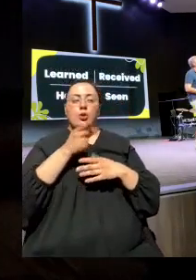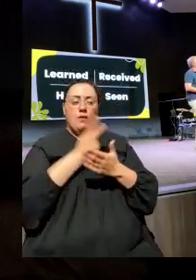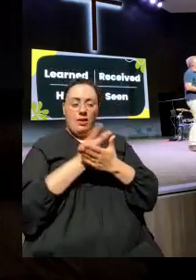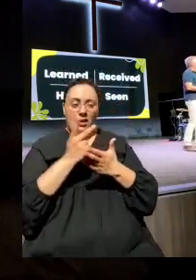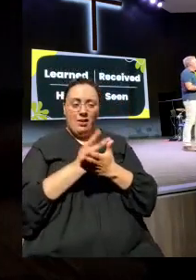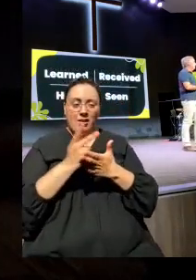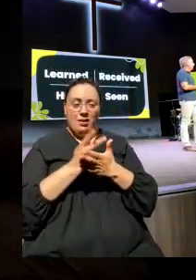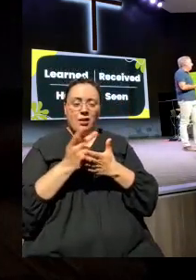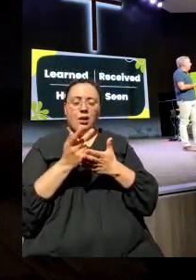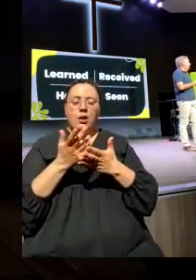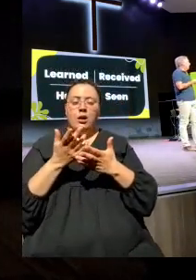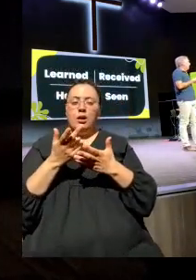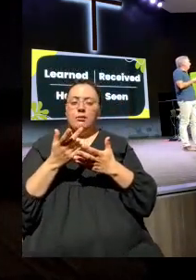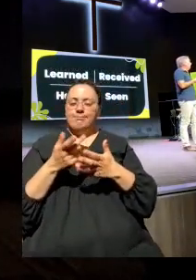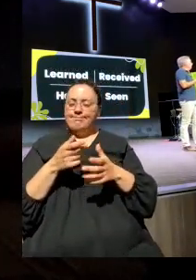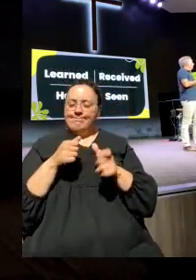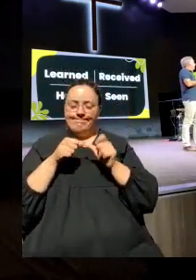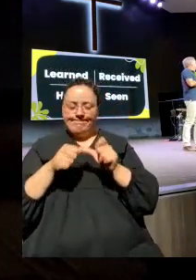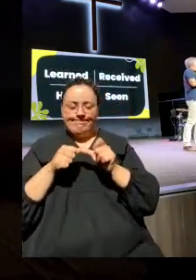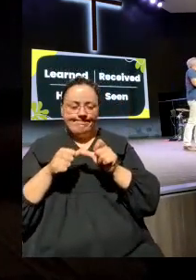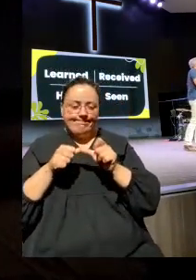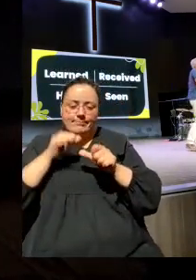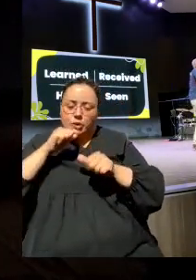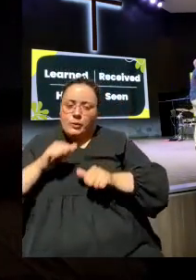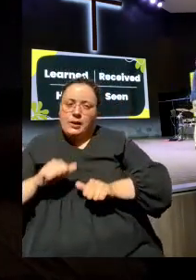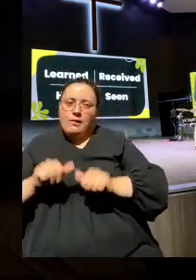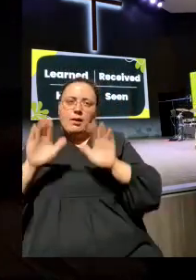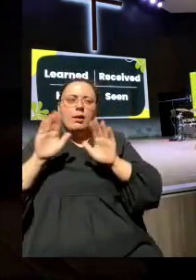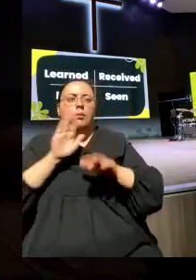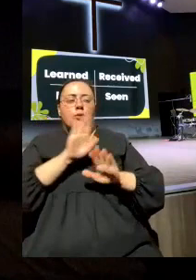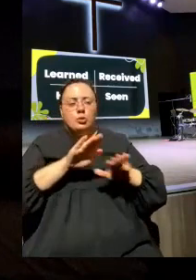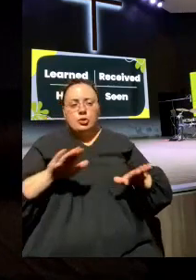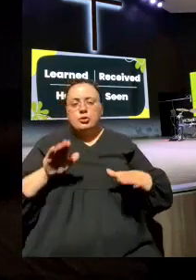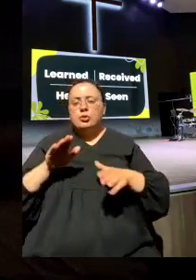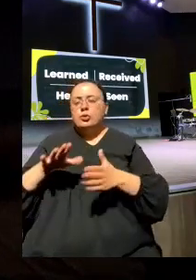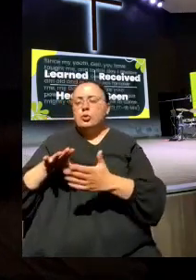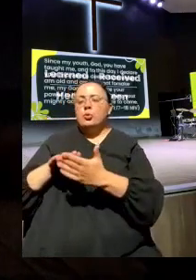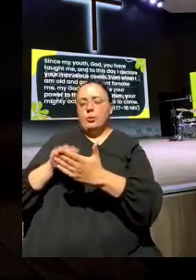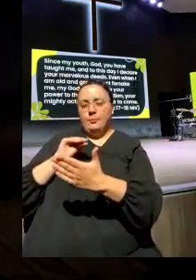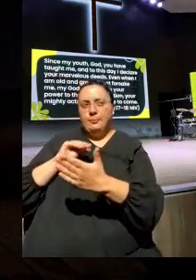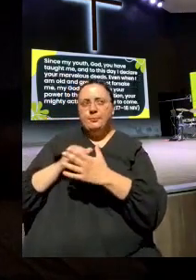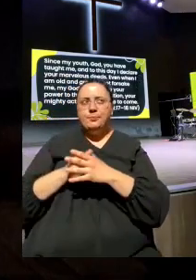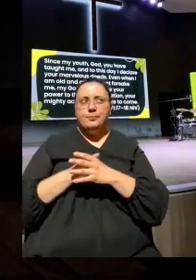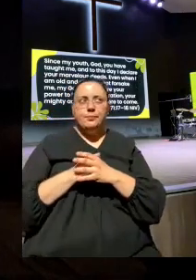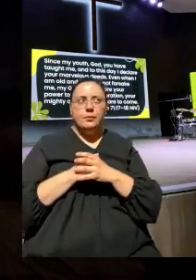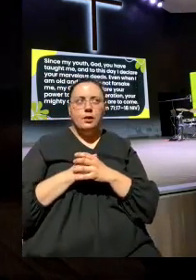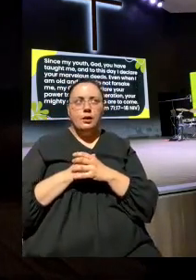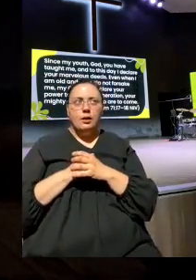Paul went on to say, whatever you have heard from me. And here's how I think about that. I think of it about,